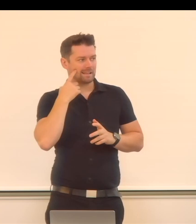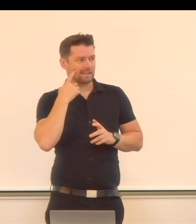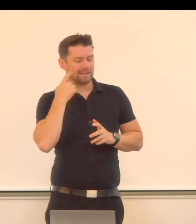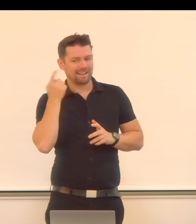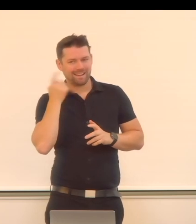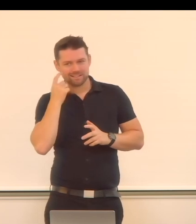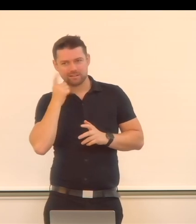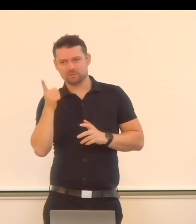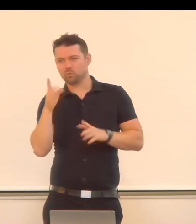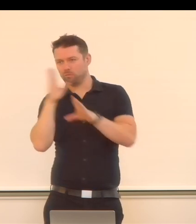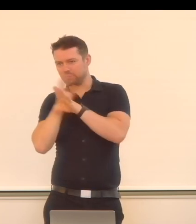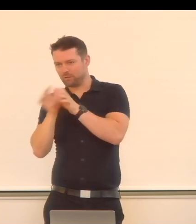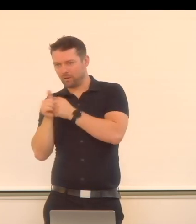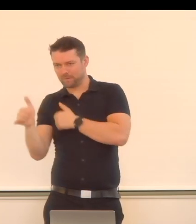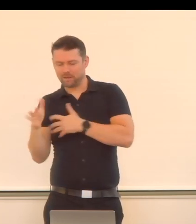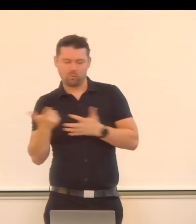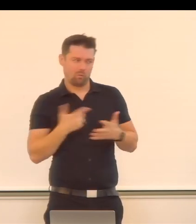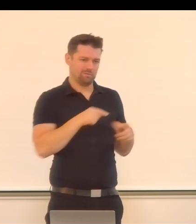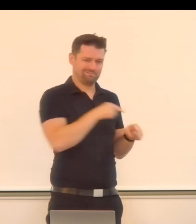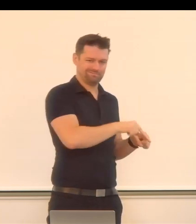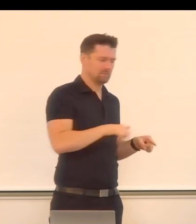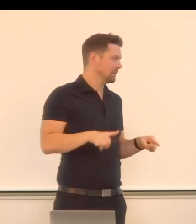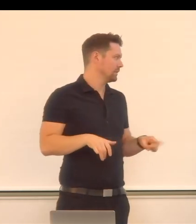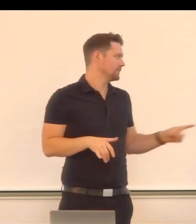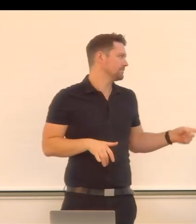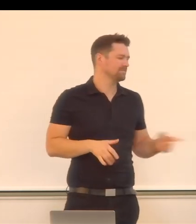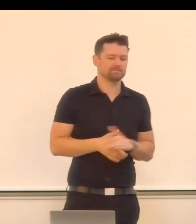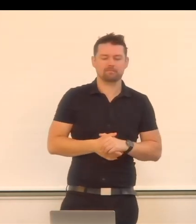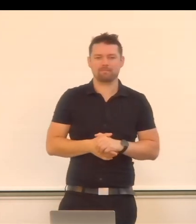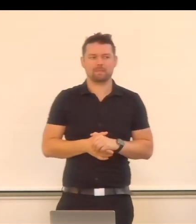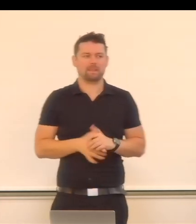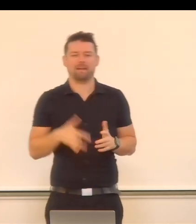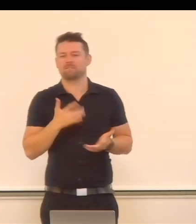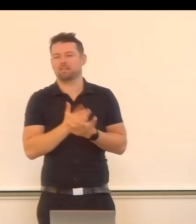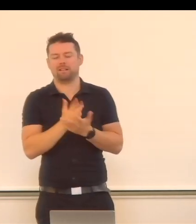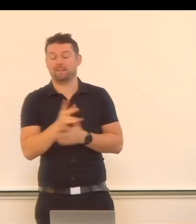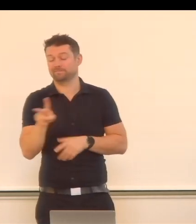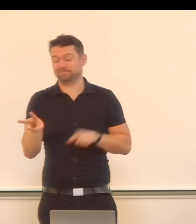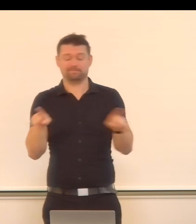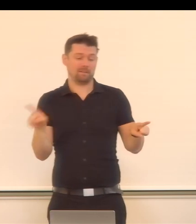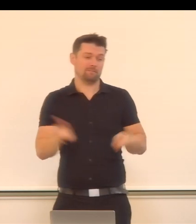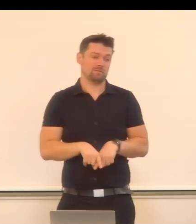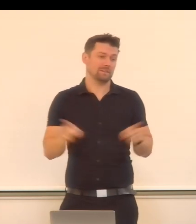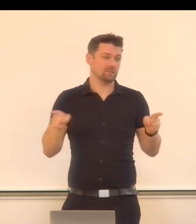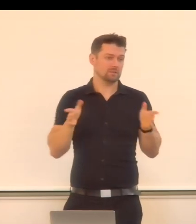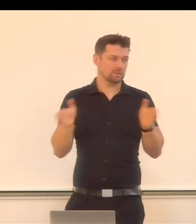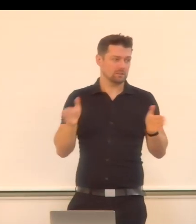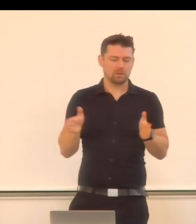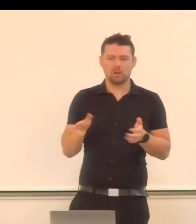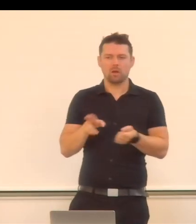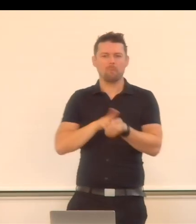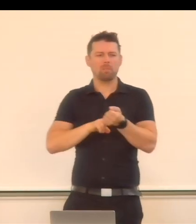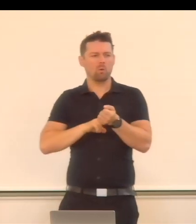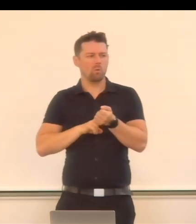that? I think it's two different opportunities, right? Blue Origin